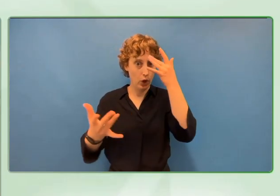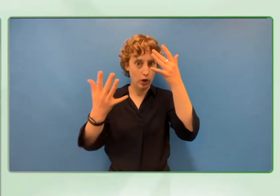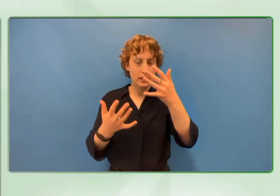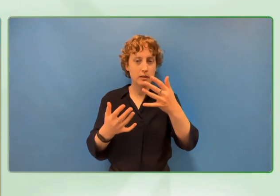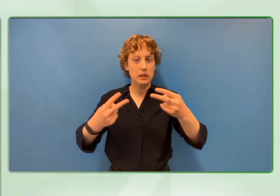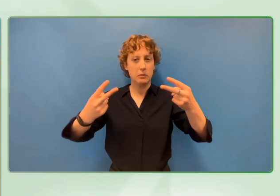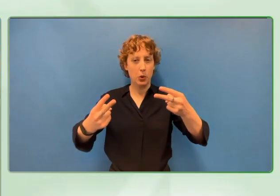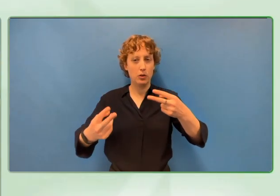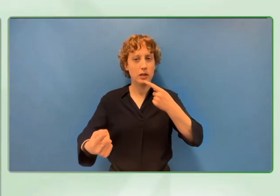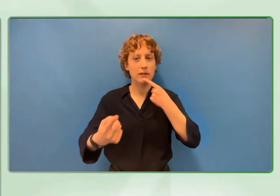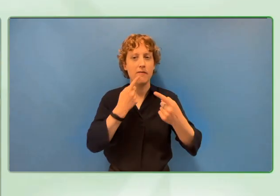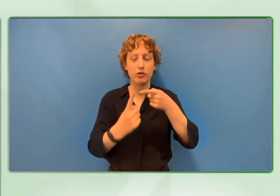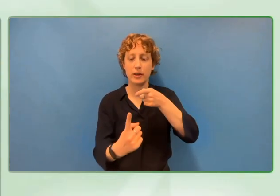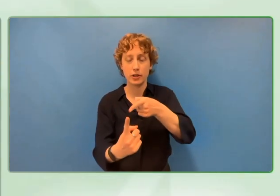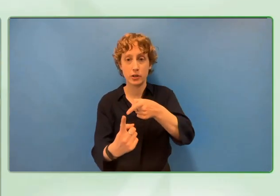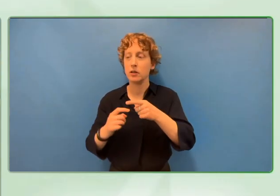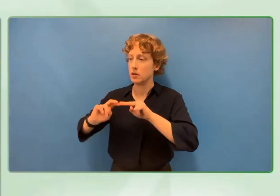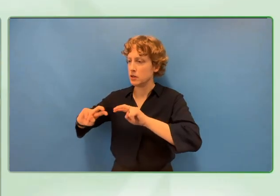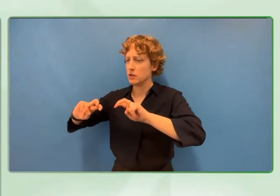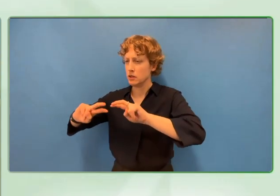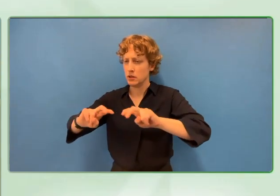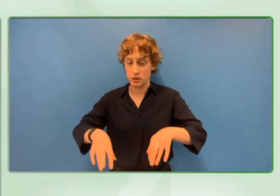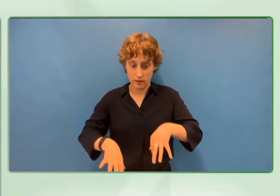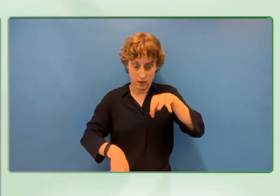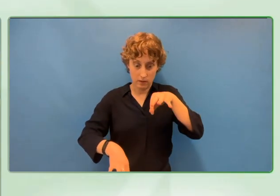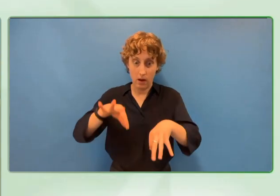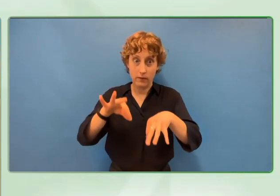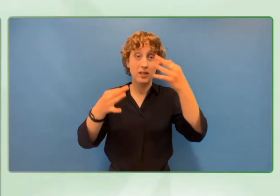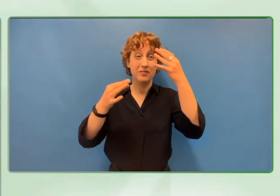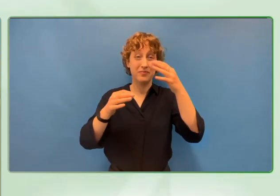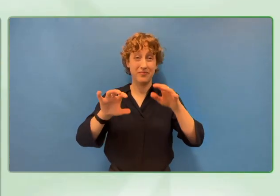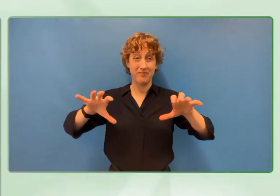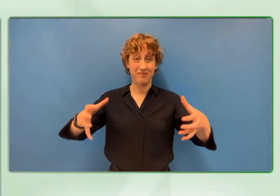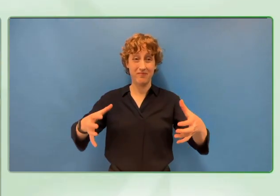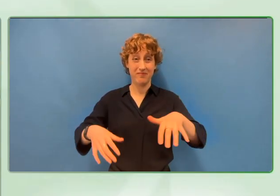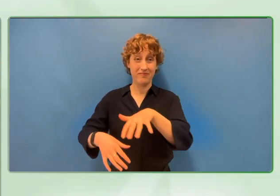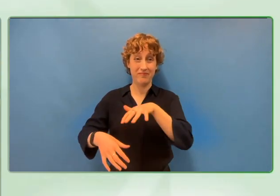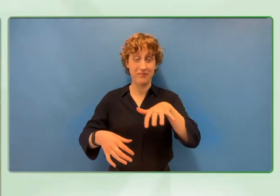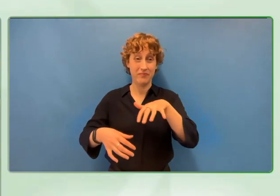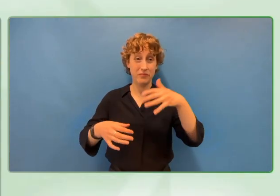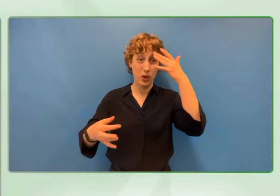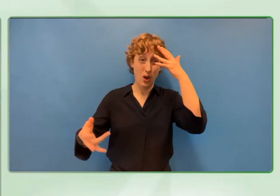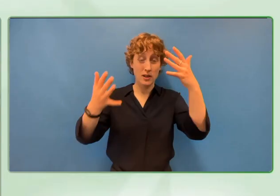have unfortunately shown that autistic people are more susceptible to